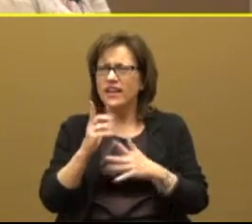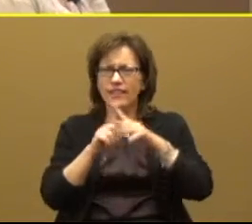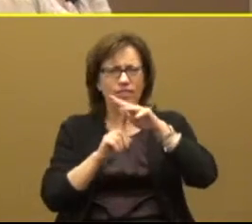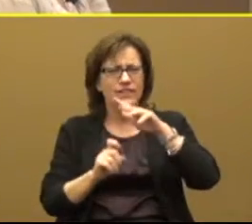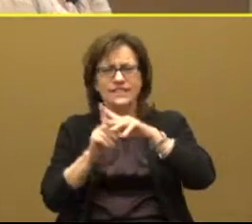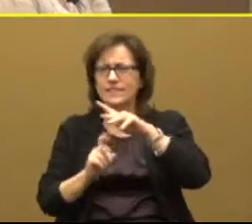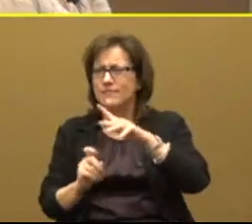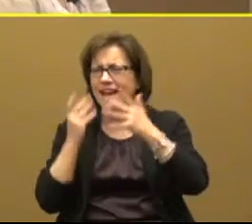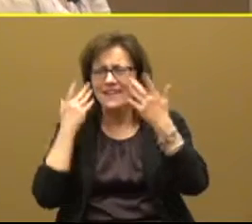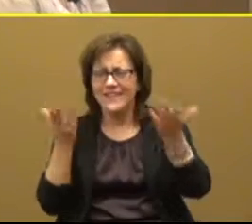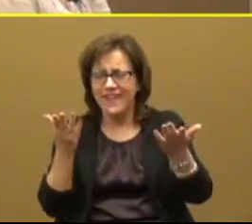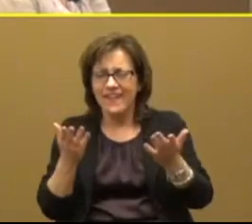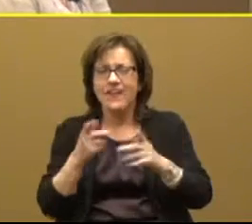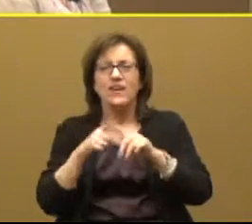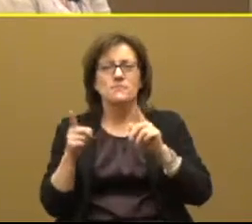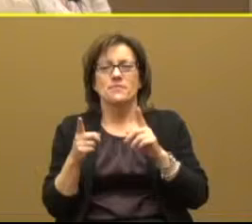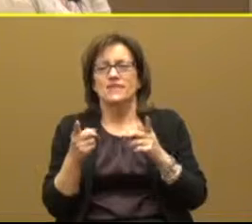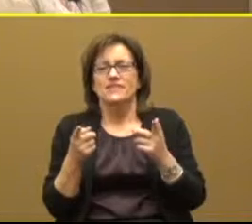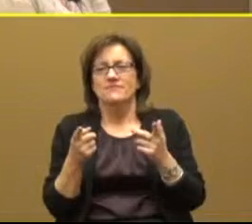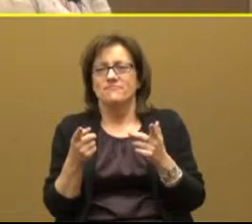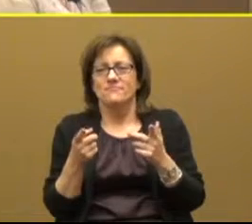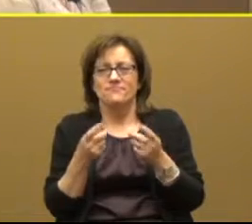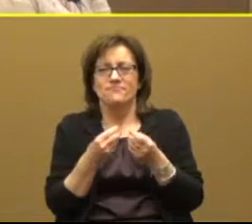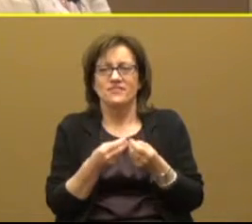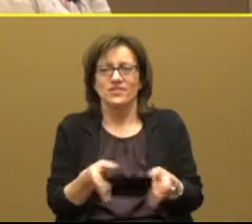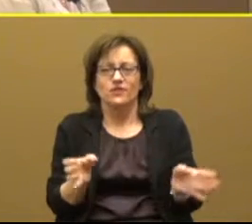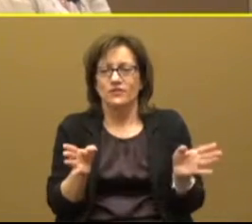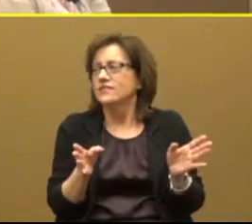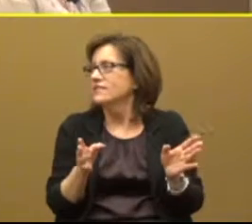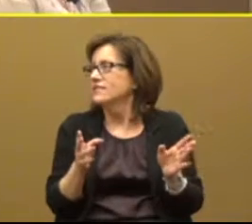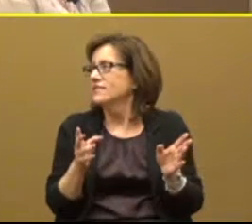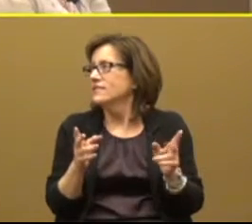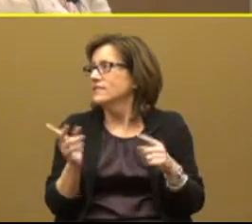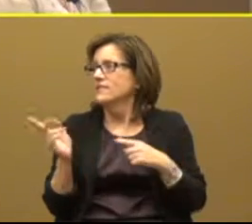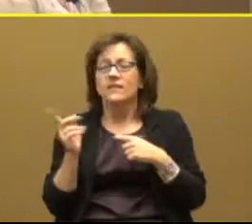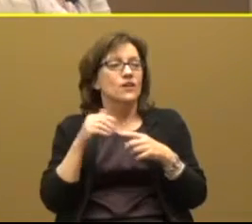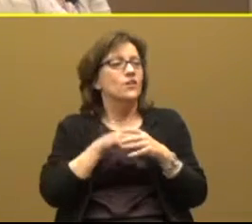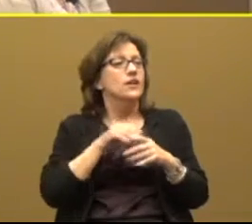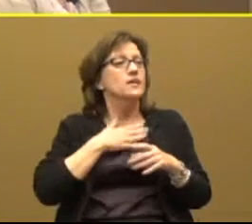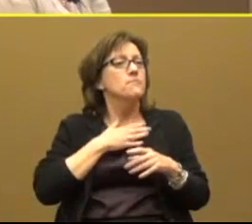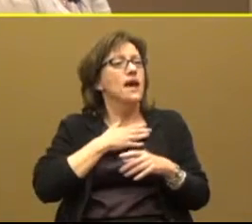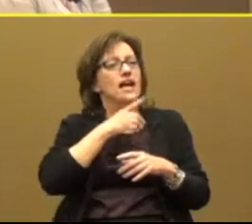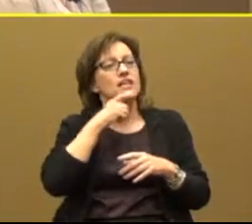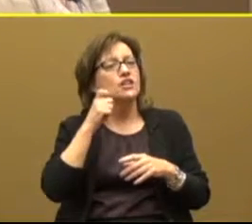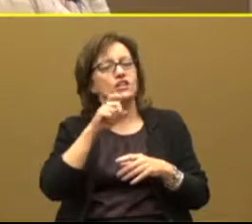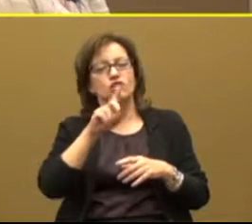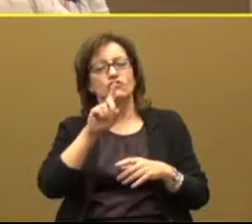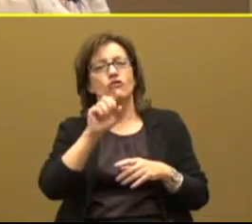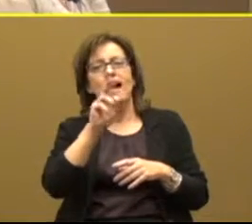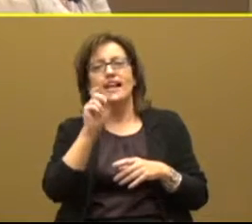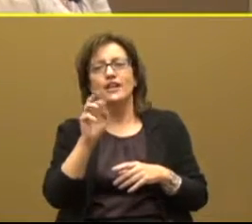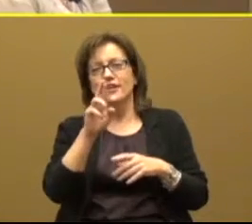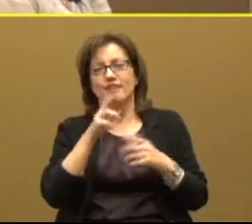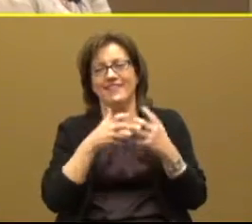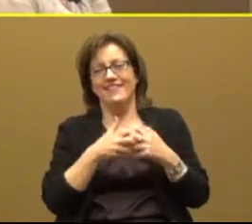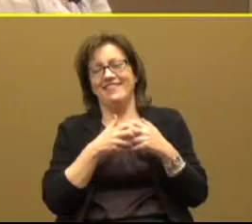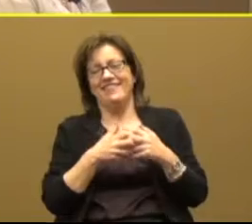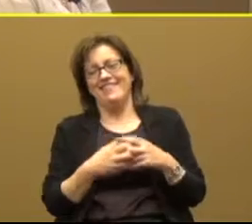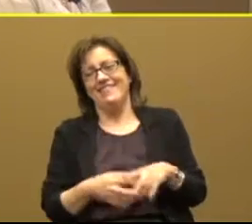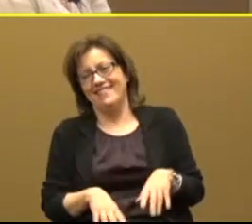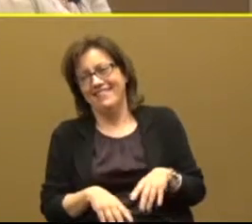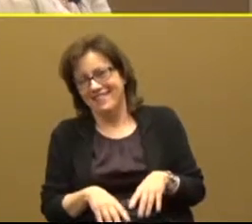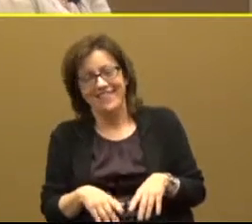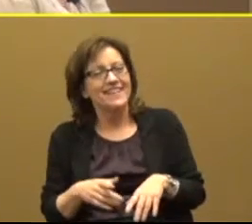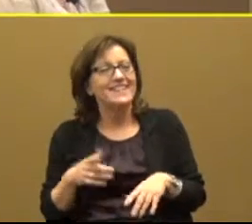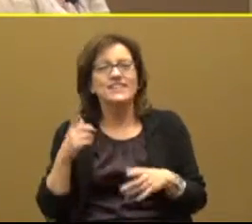but they're never where they seem to need to be. They're in my dryer. They're attached to the inside of your